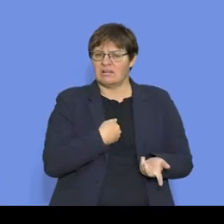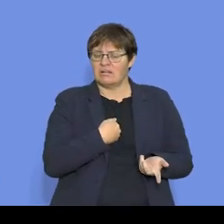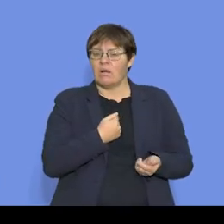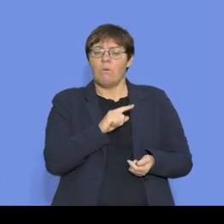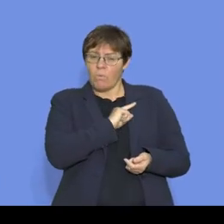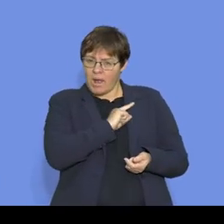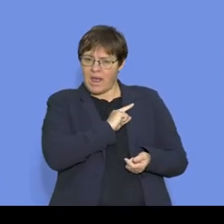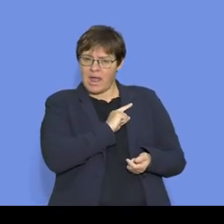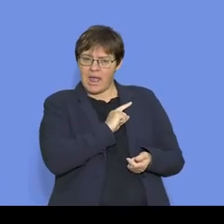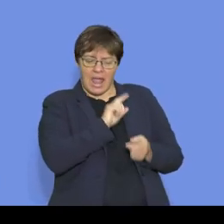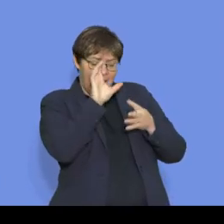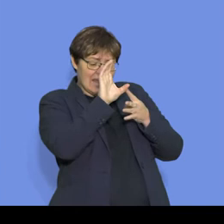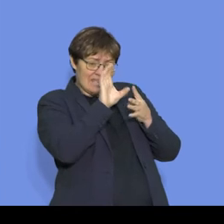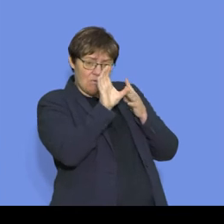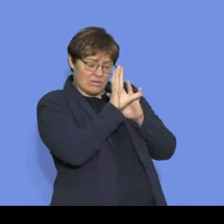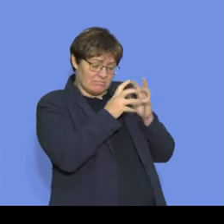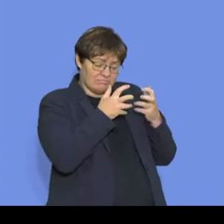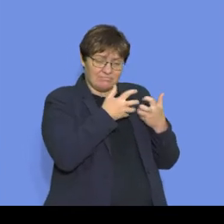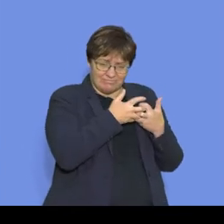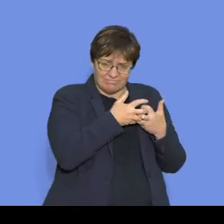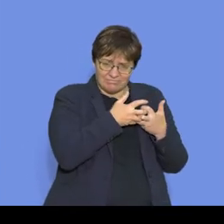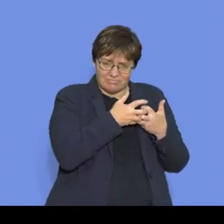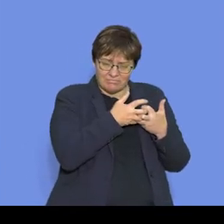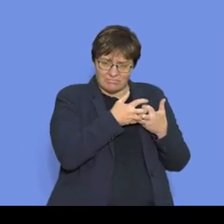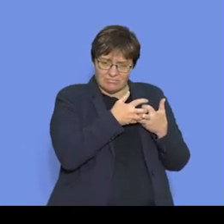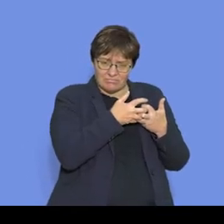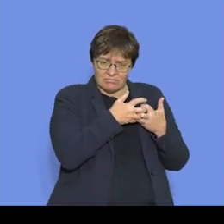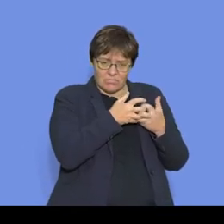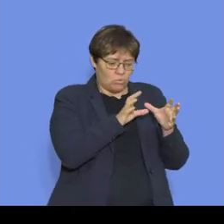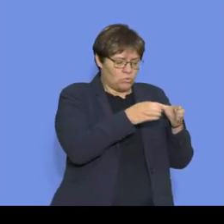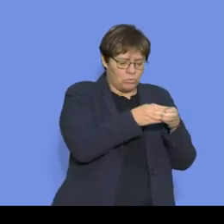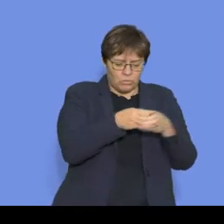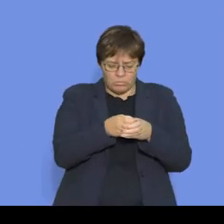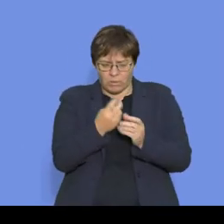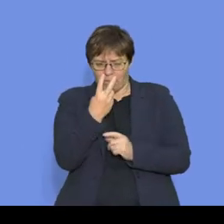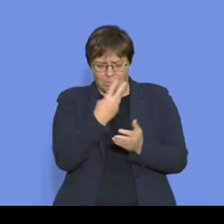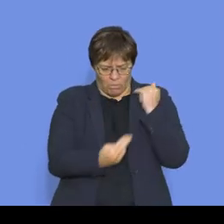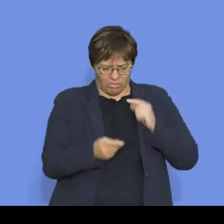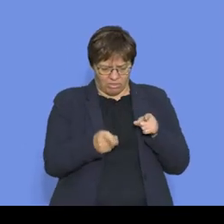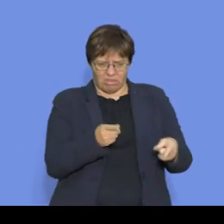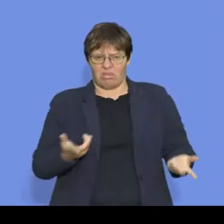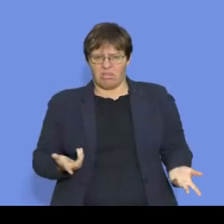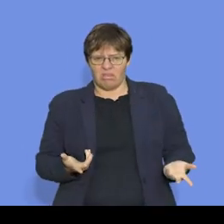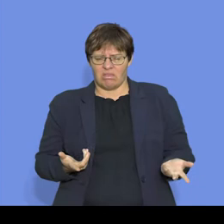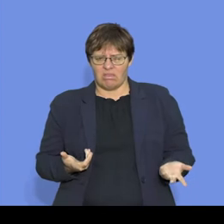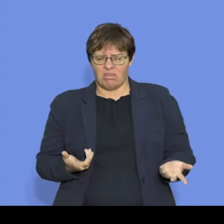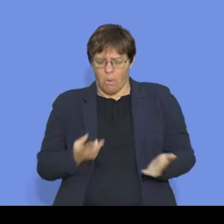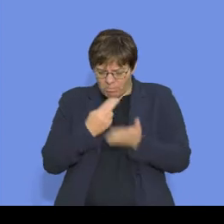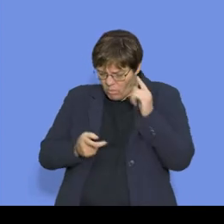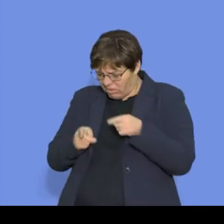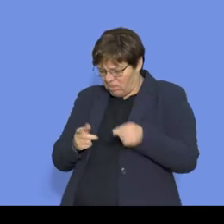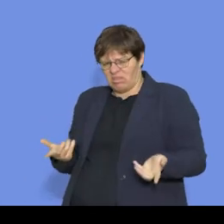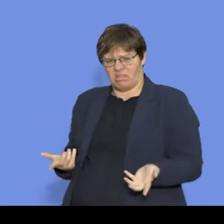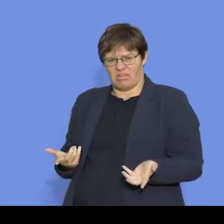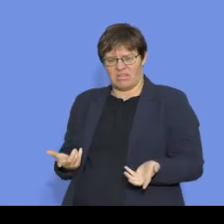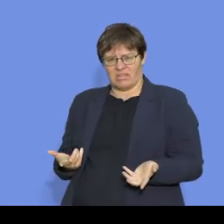have characteristics of two groups. And they kind